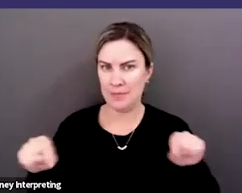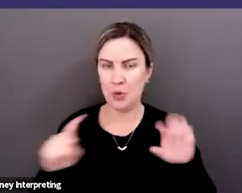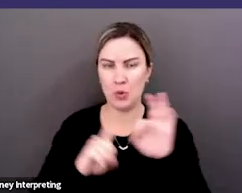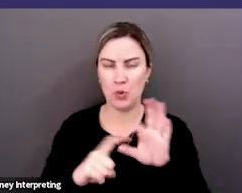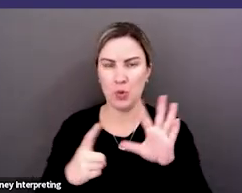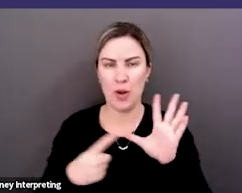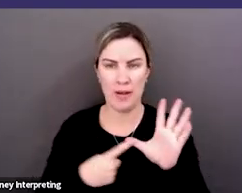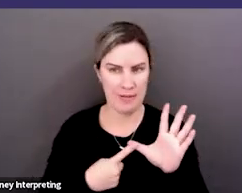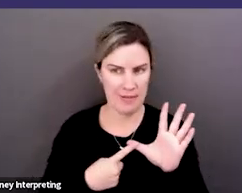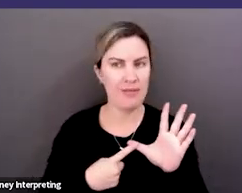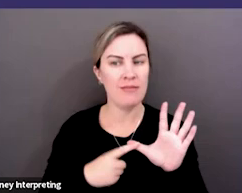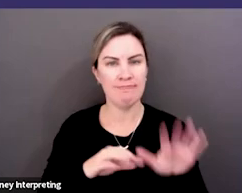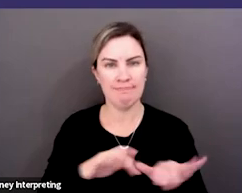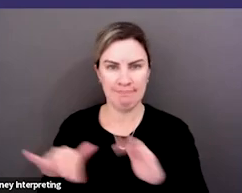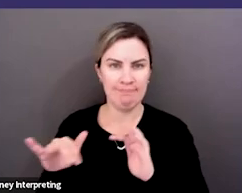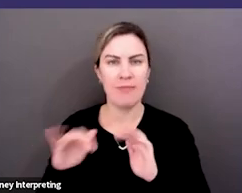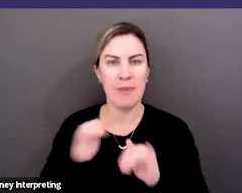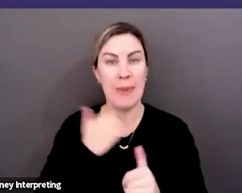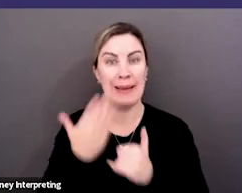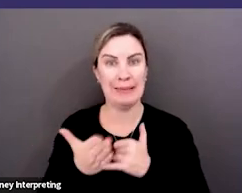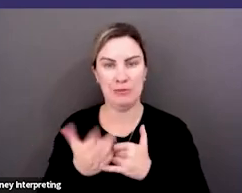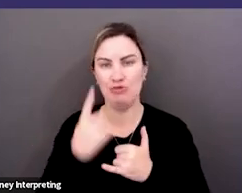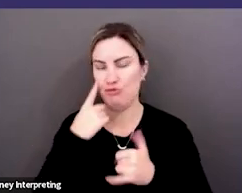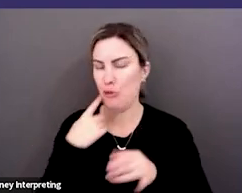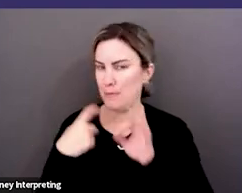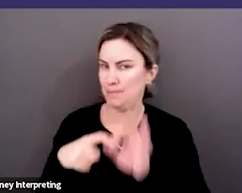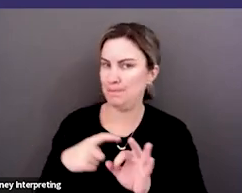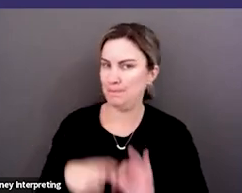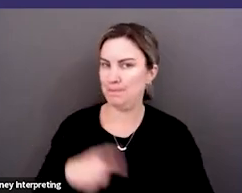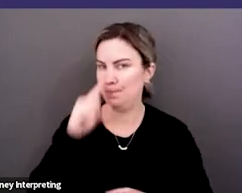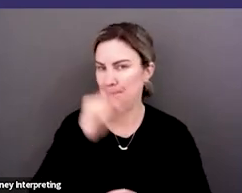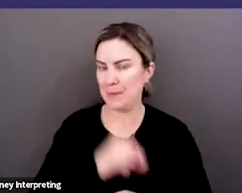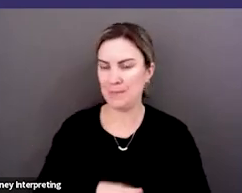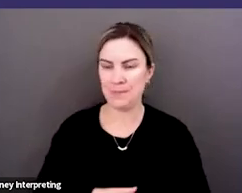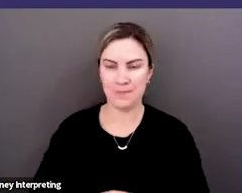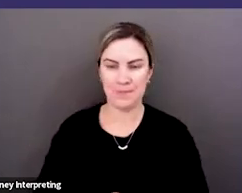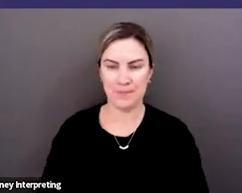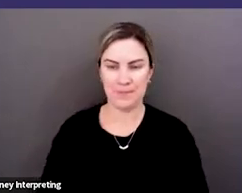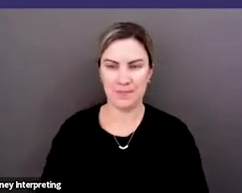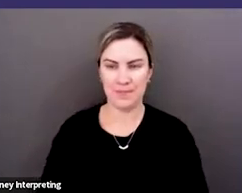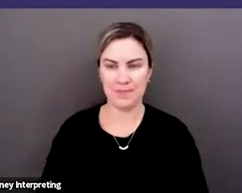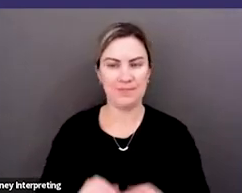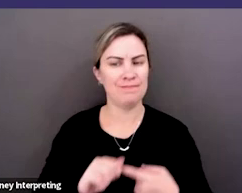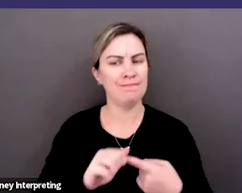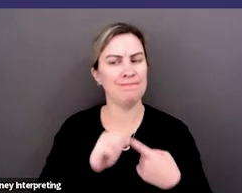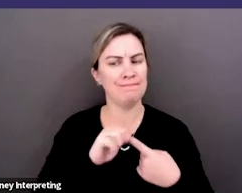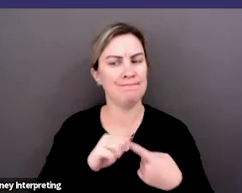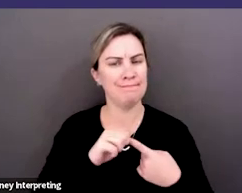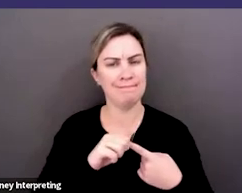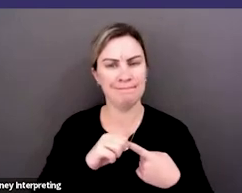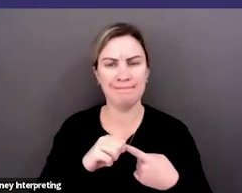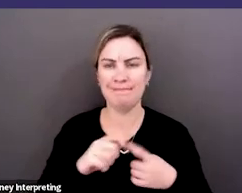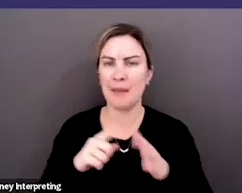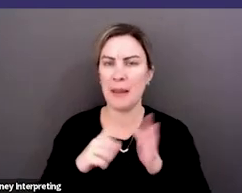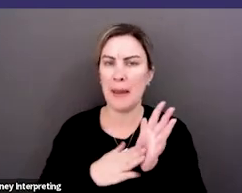Q&A, and we will get some time at the end to ask some of those questions. So first, please join me in